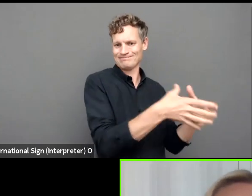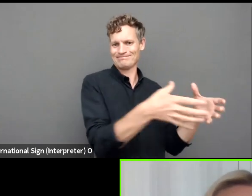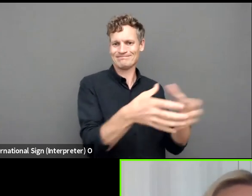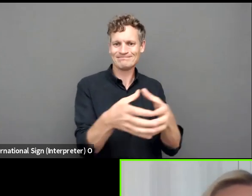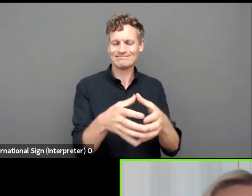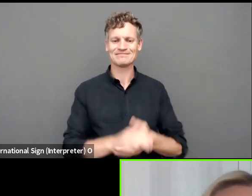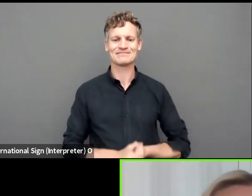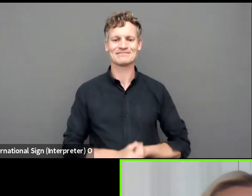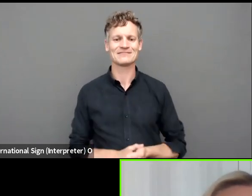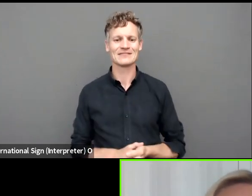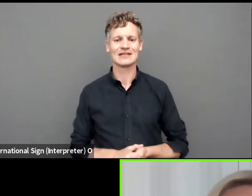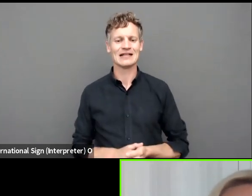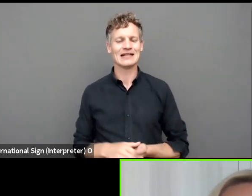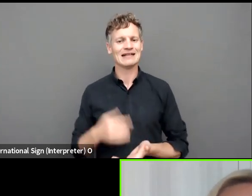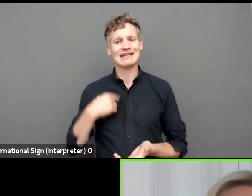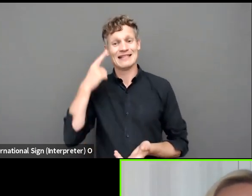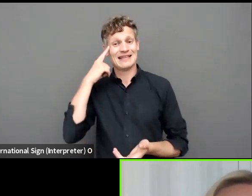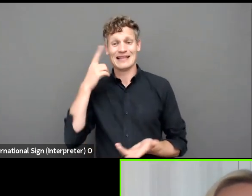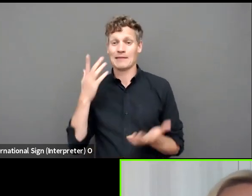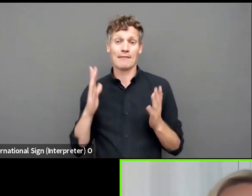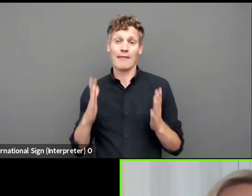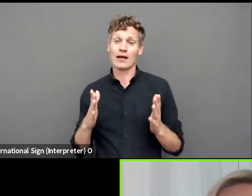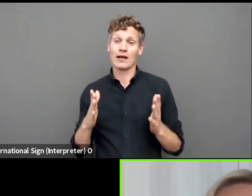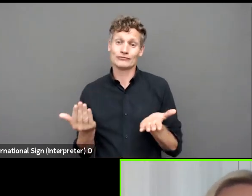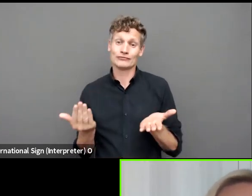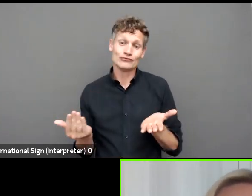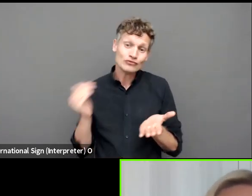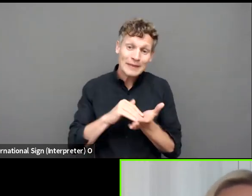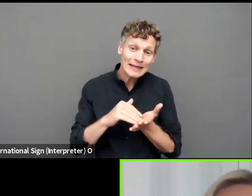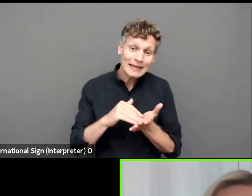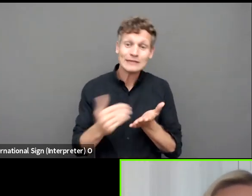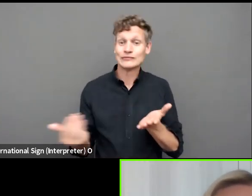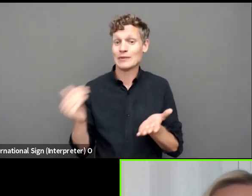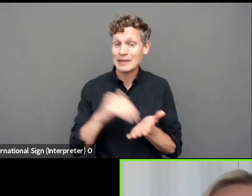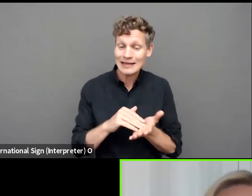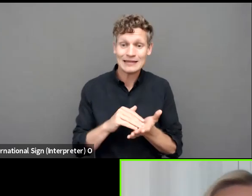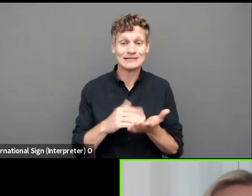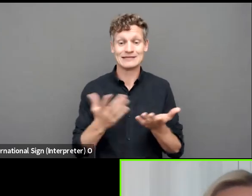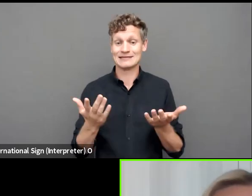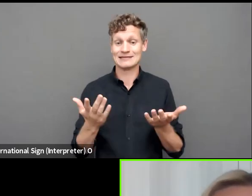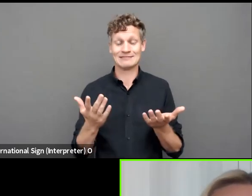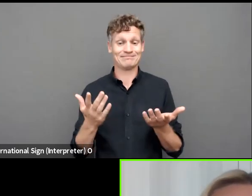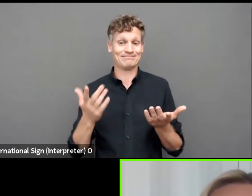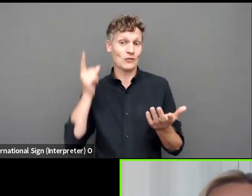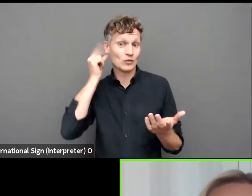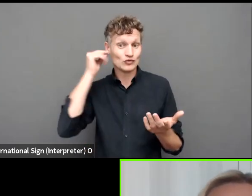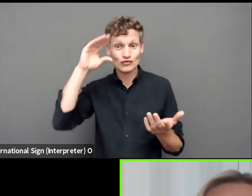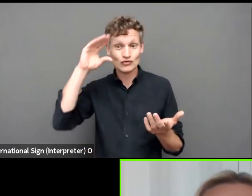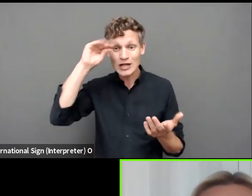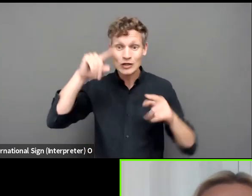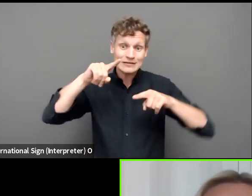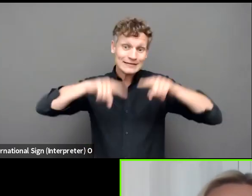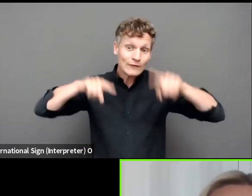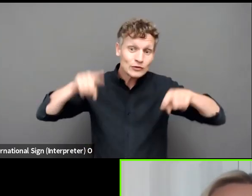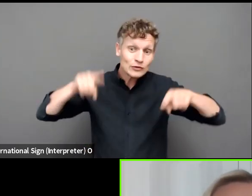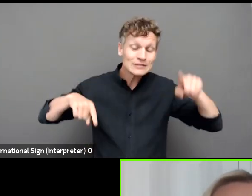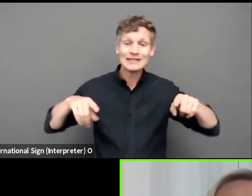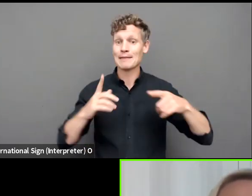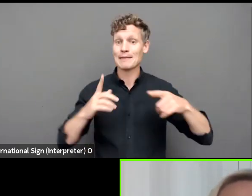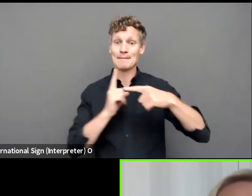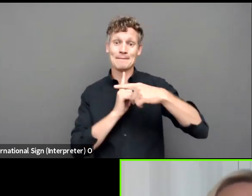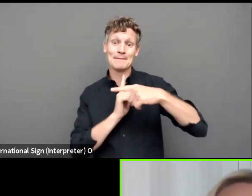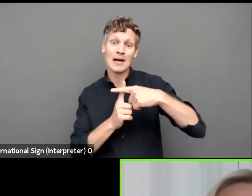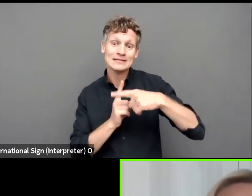just have to repeat it, the correlations between gender diversity and positive economic outcomes, that this is not a zero-sum